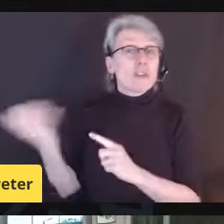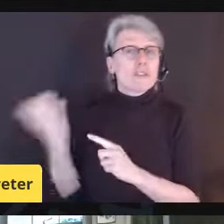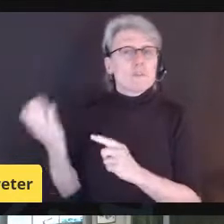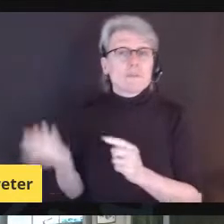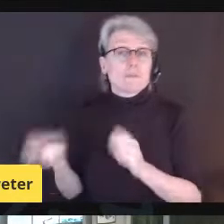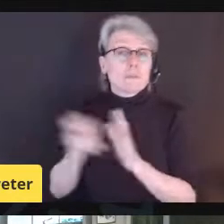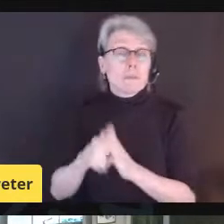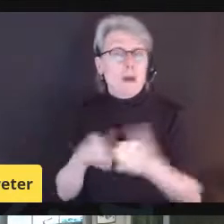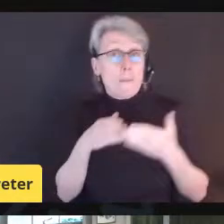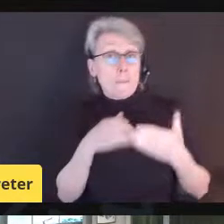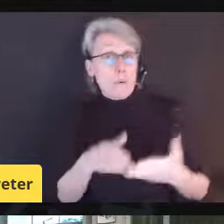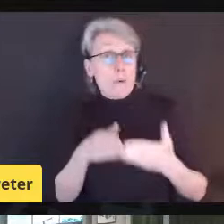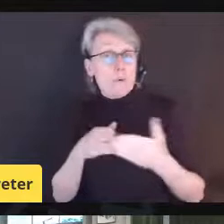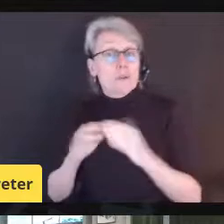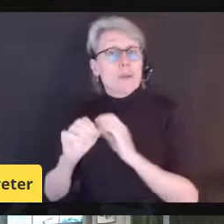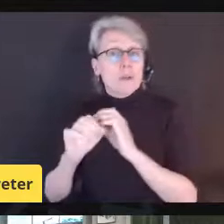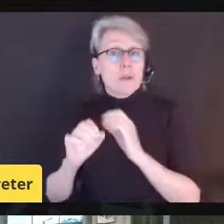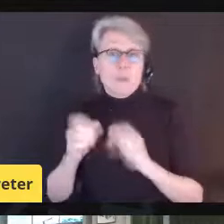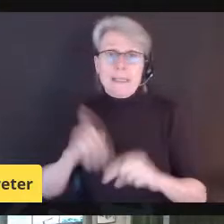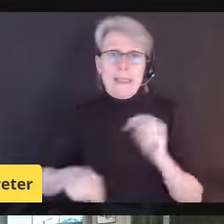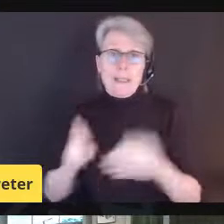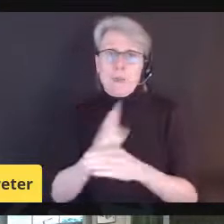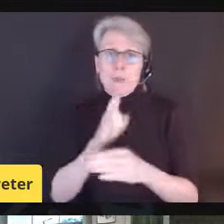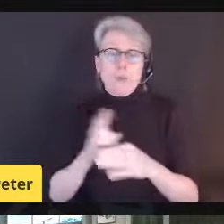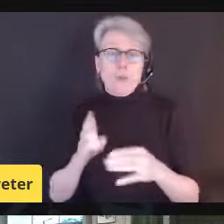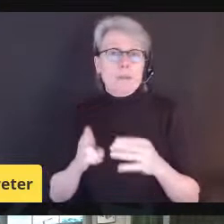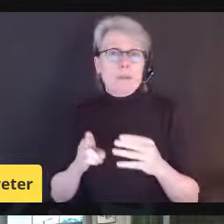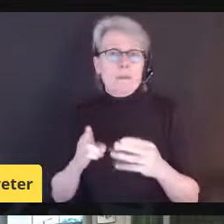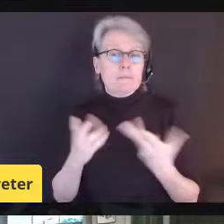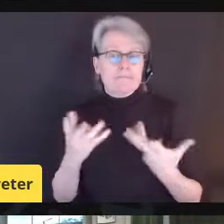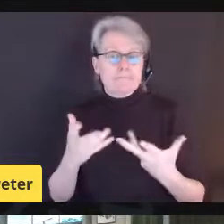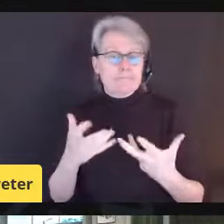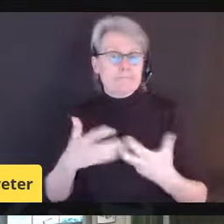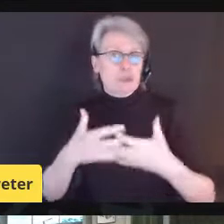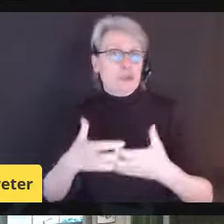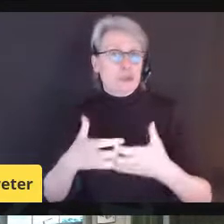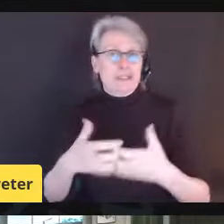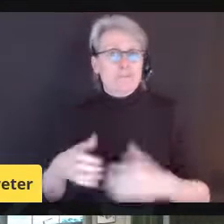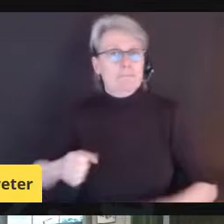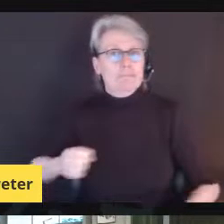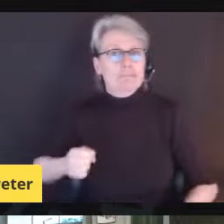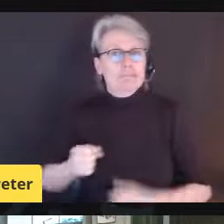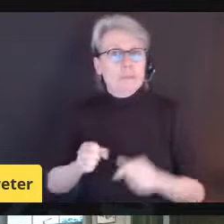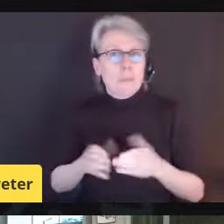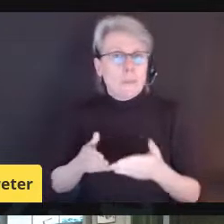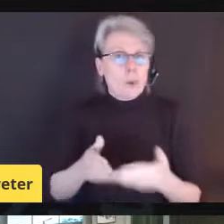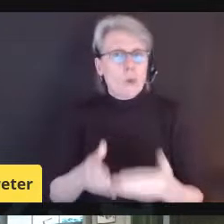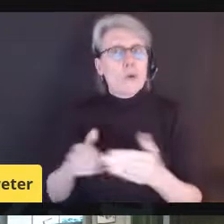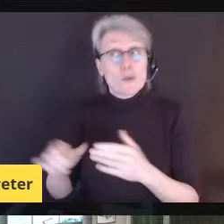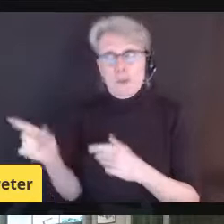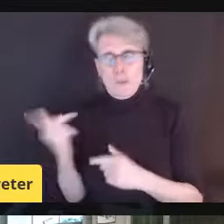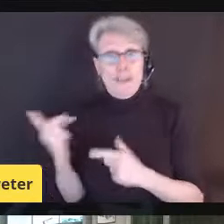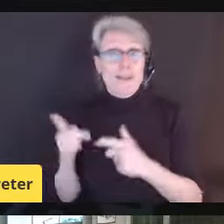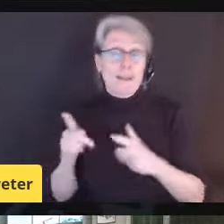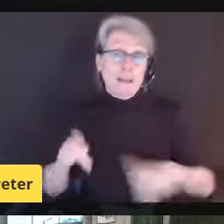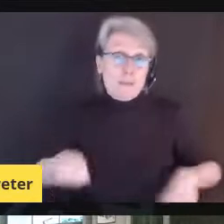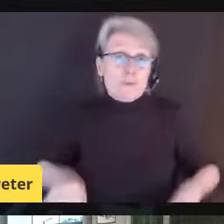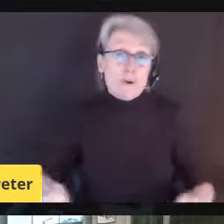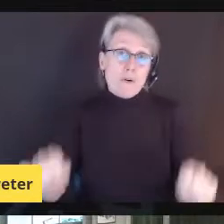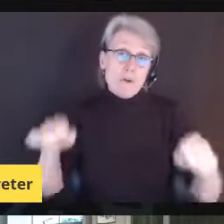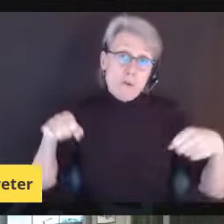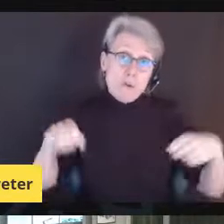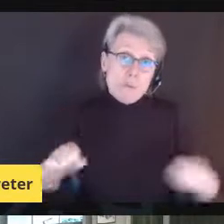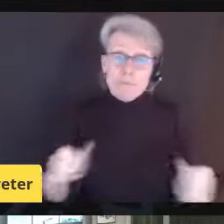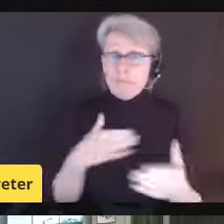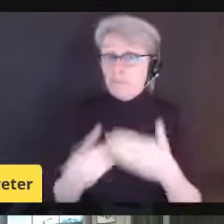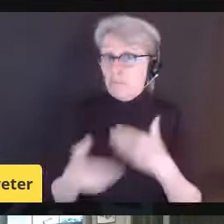we'd actually row our way, because we can't use motors, it would disturb the lake content. So we actually row against the wind, rain or shine,